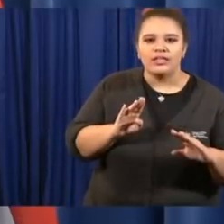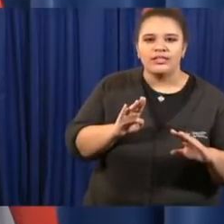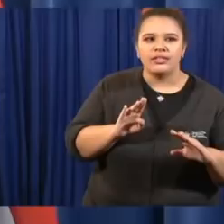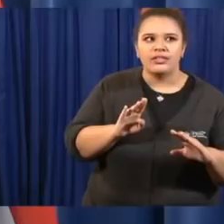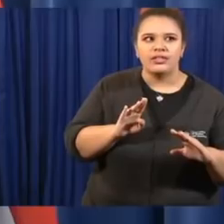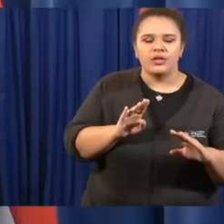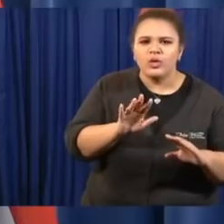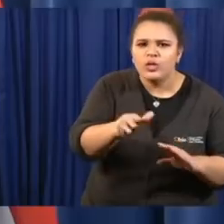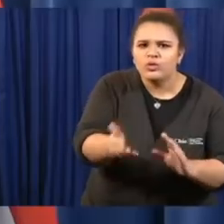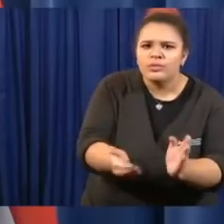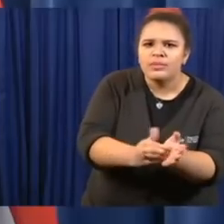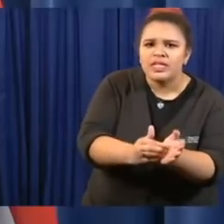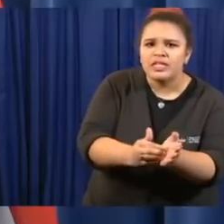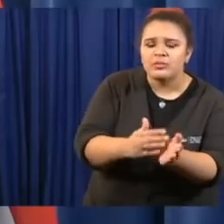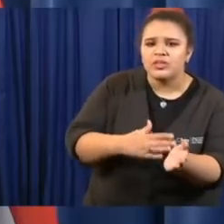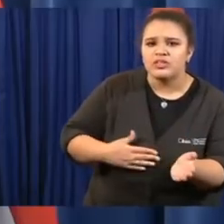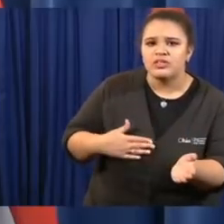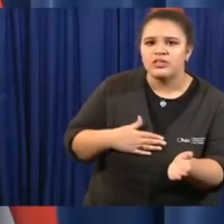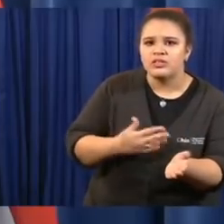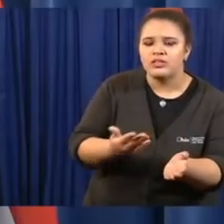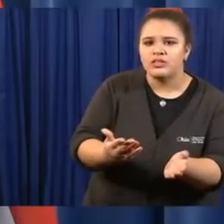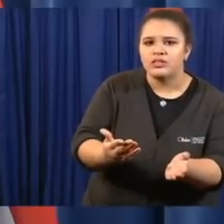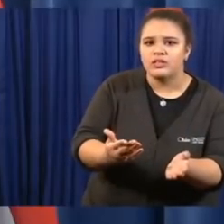Repeated. Do we have it repeated? Okay.